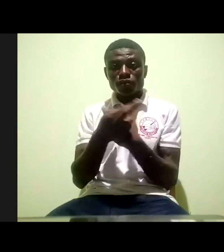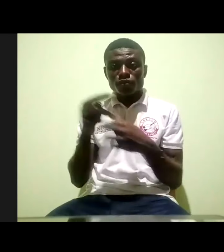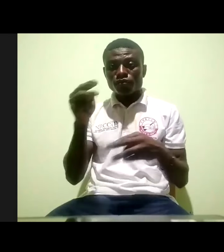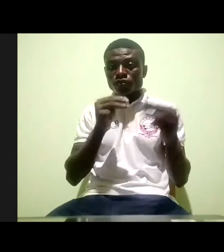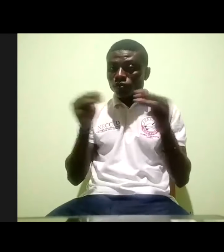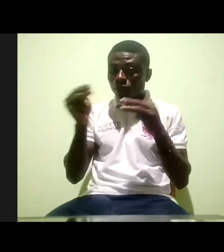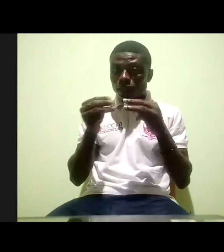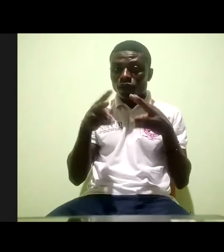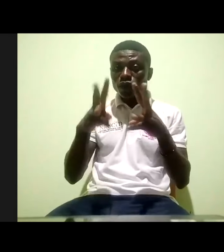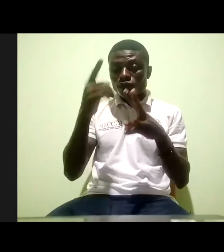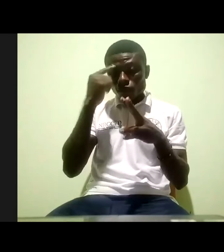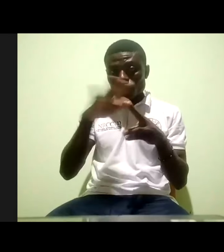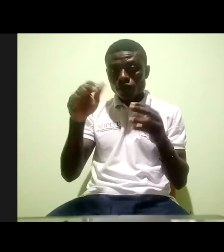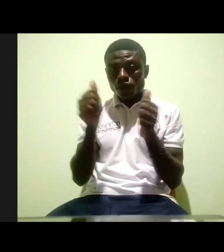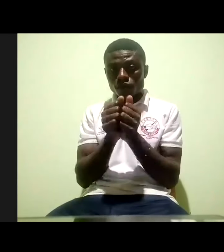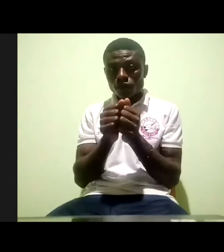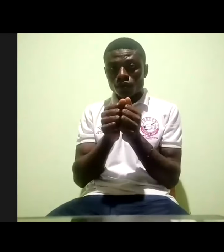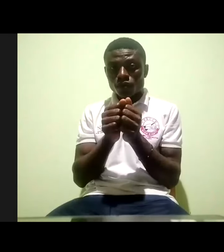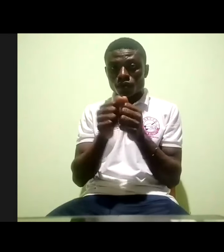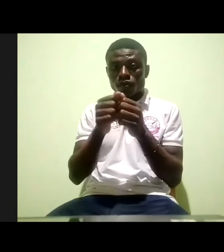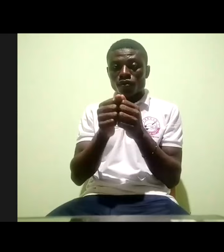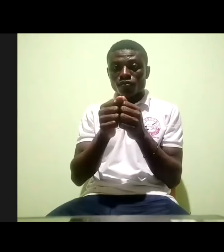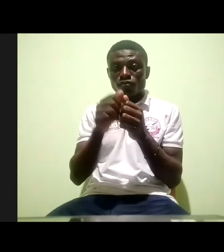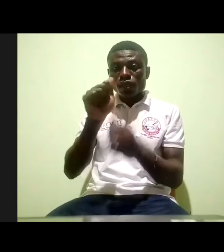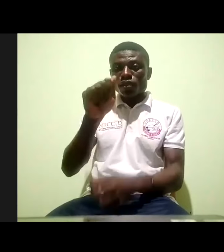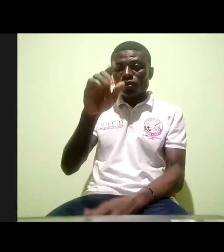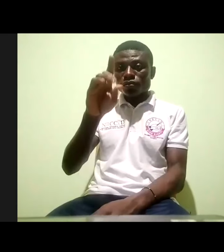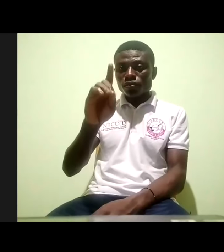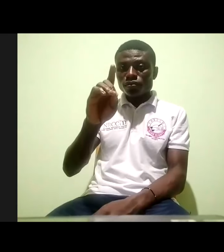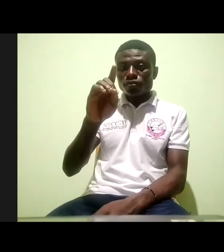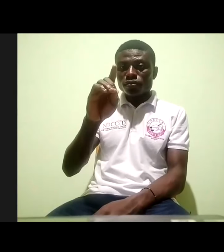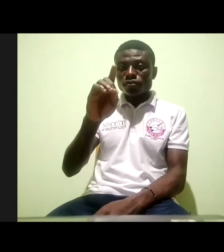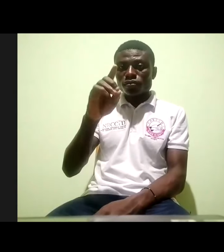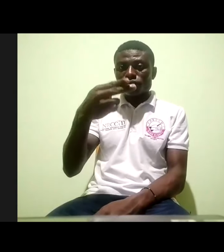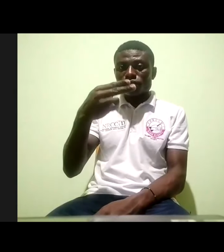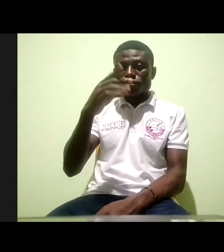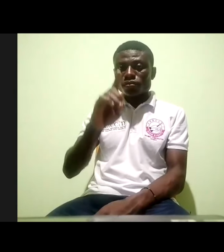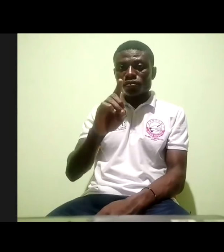for children with attention deficit hyperactive disorder,